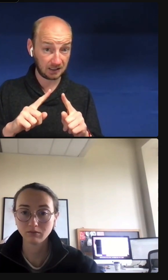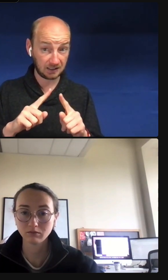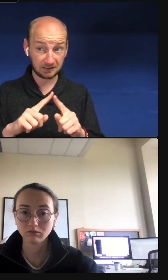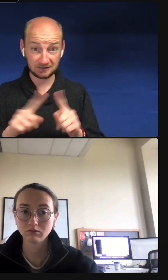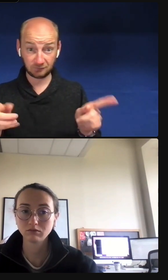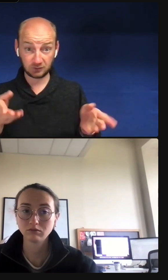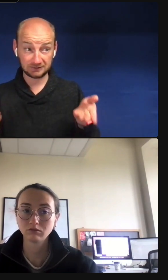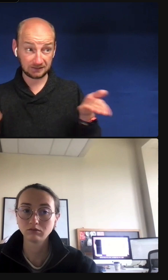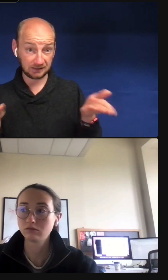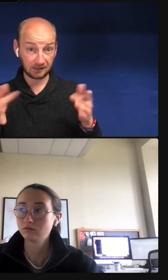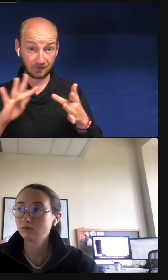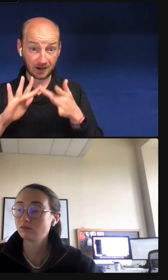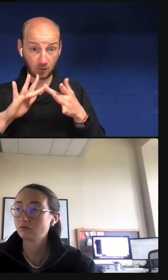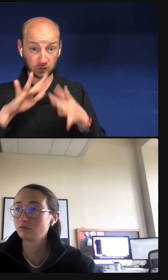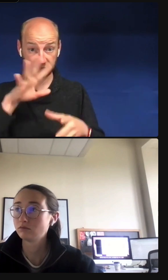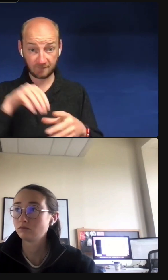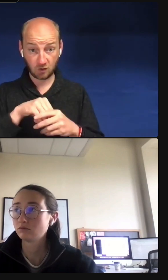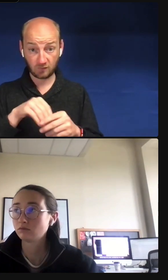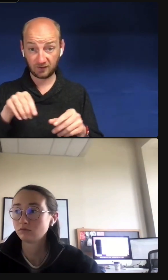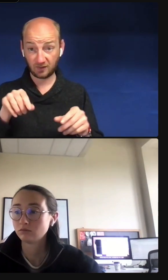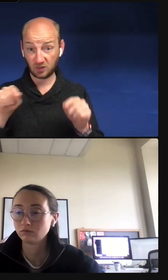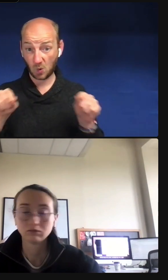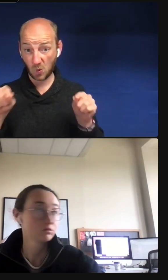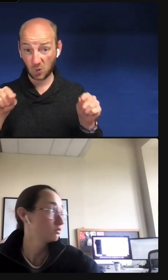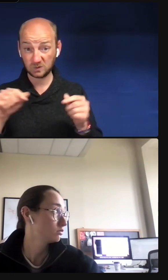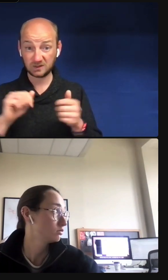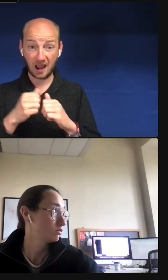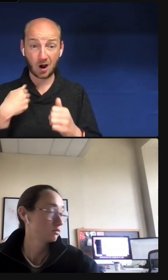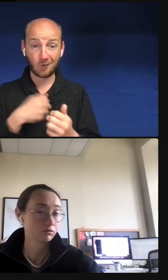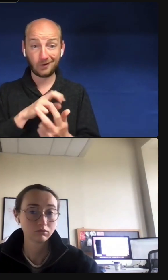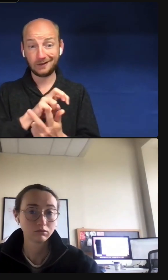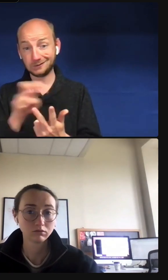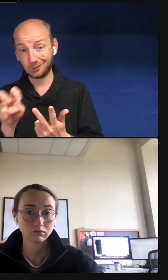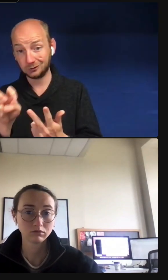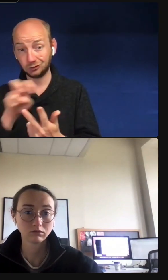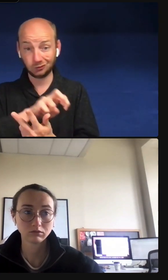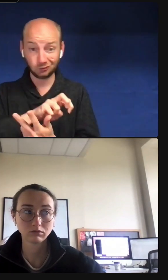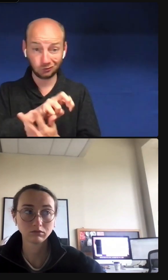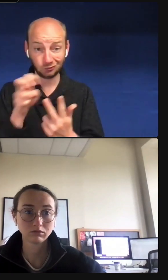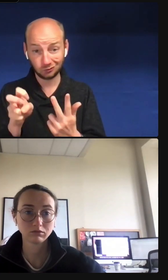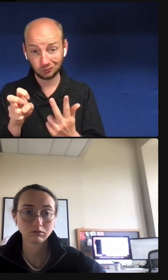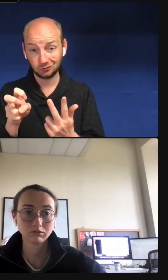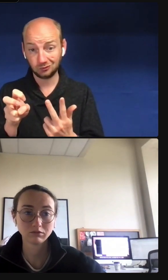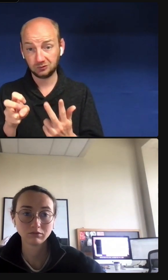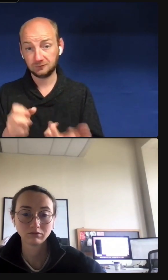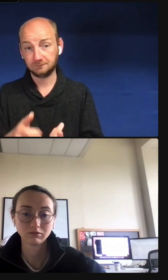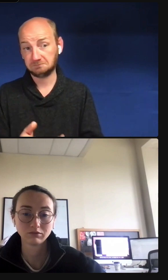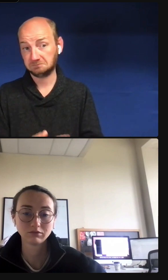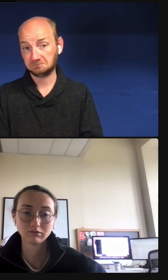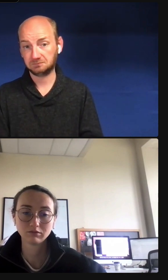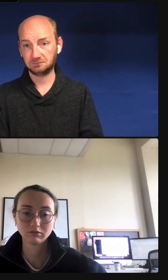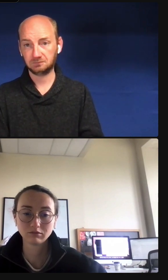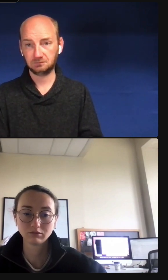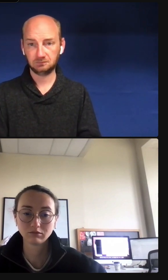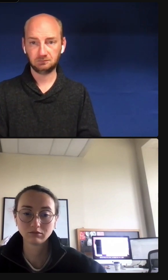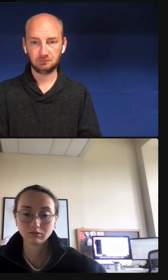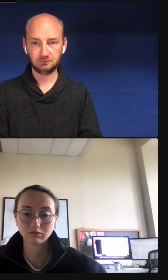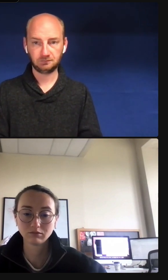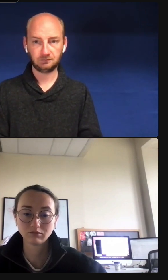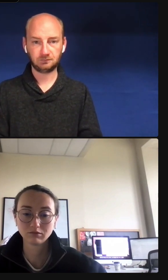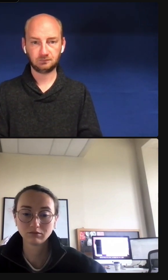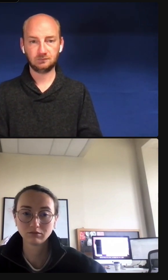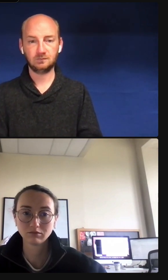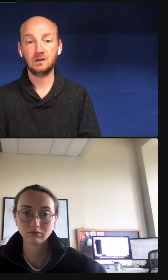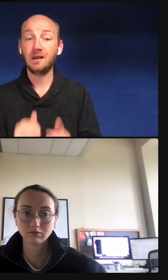in, involving like switch within our own thoughts versus like switch in response to something that's